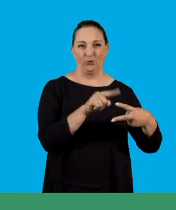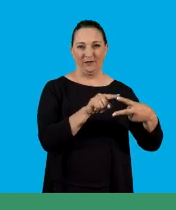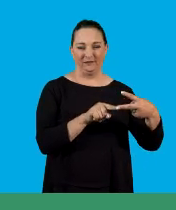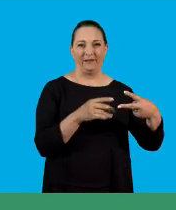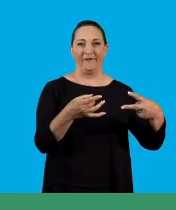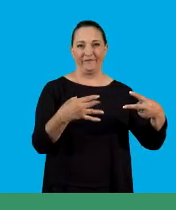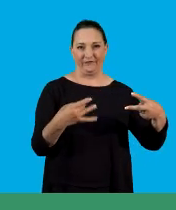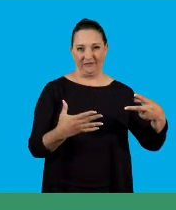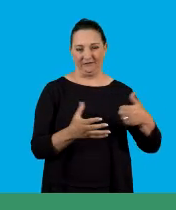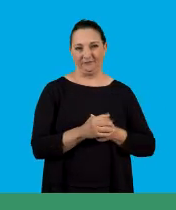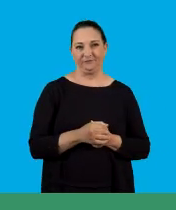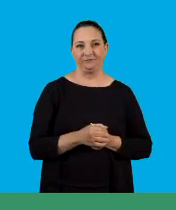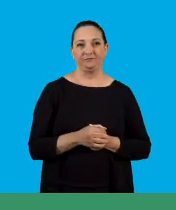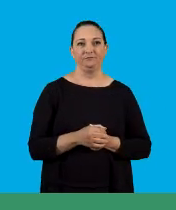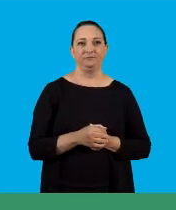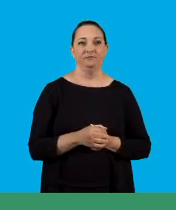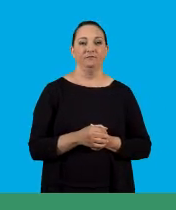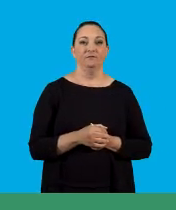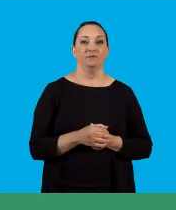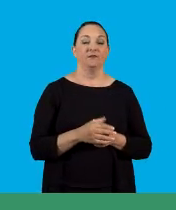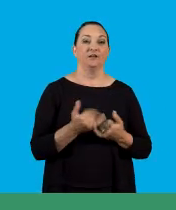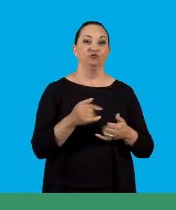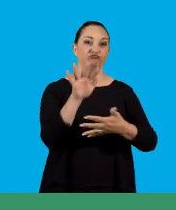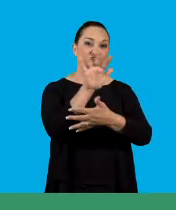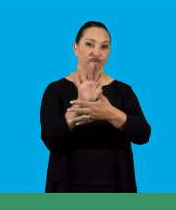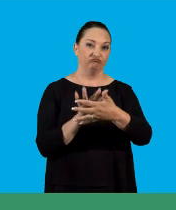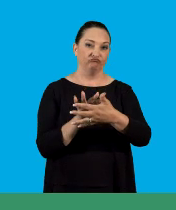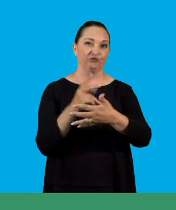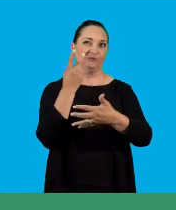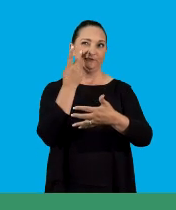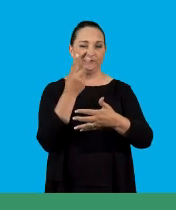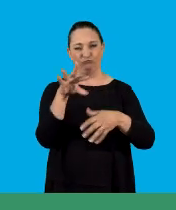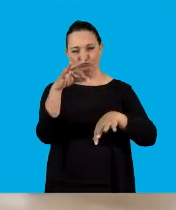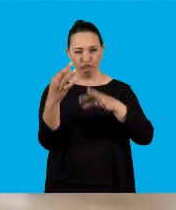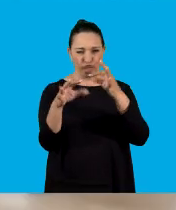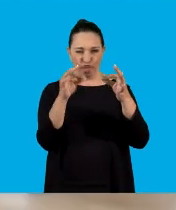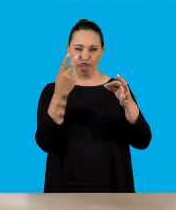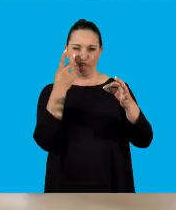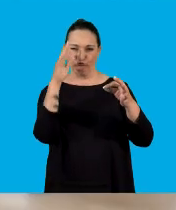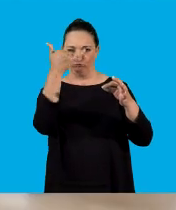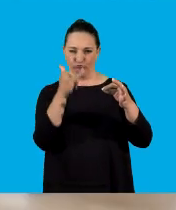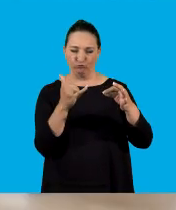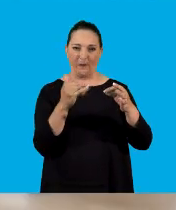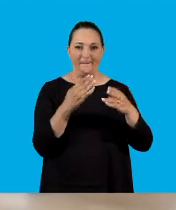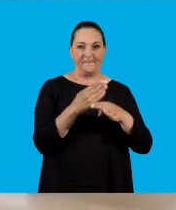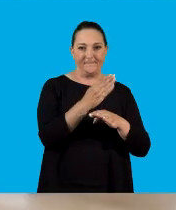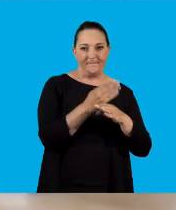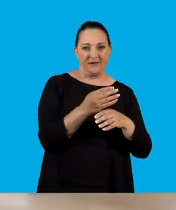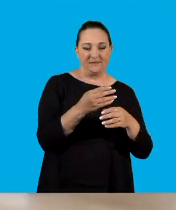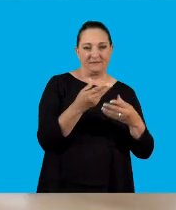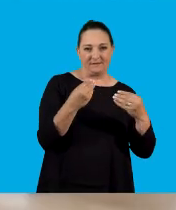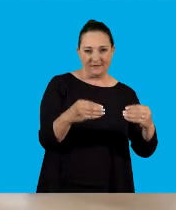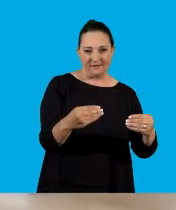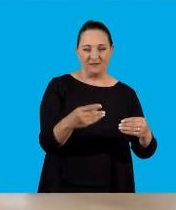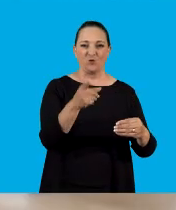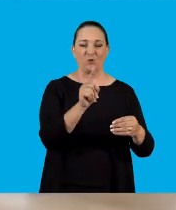that are affected by the challenge in the scenario above. So you have to analyze and check which business